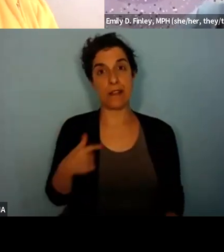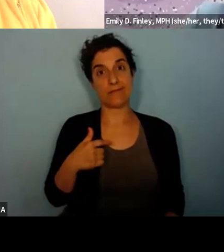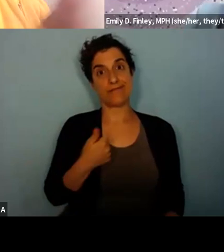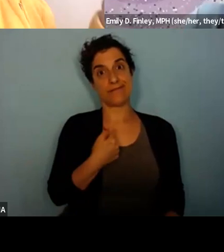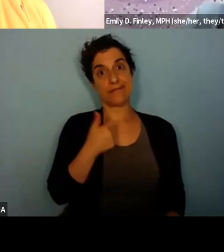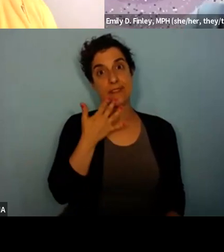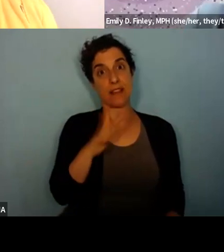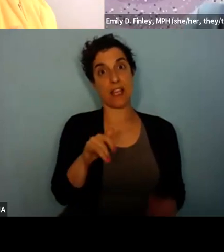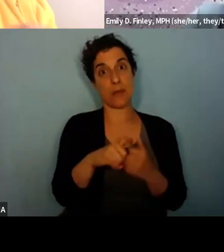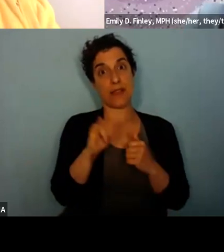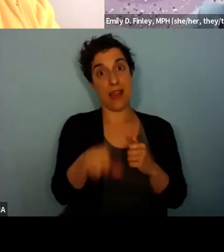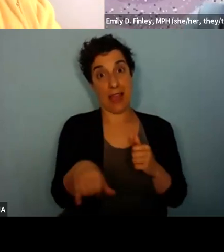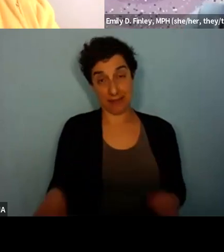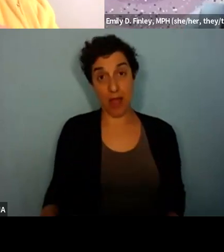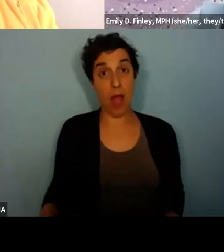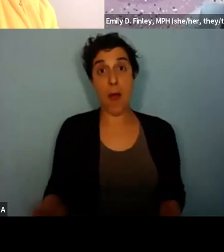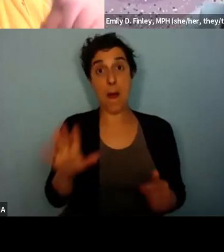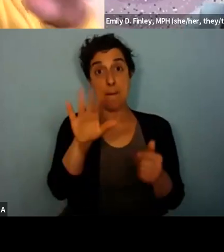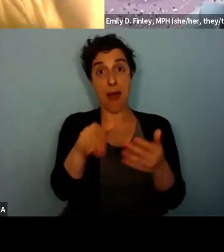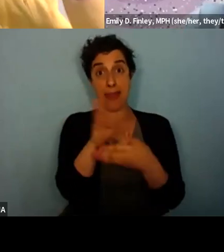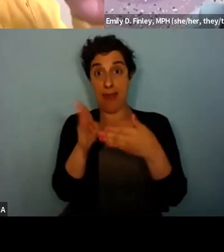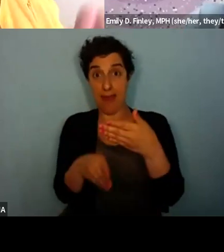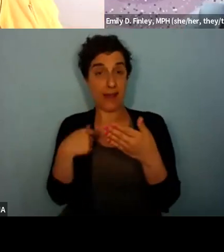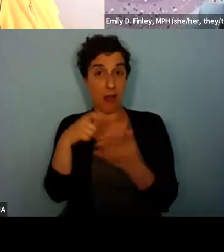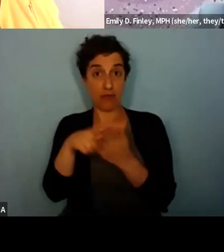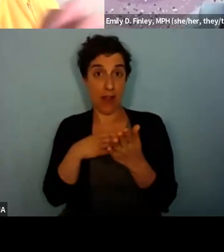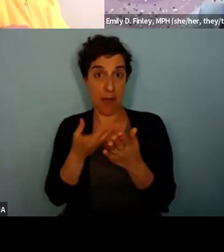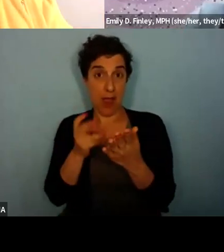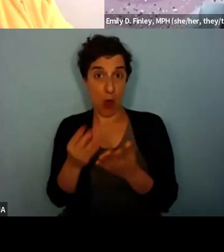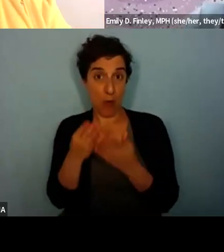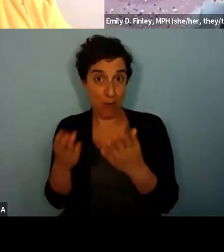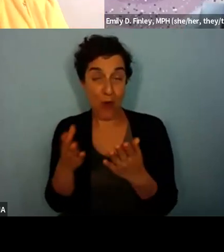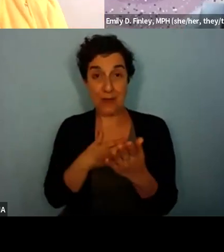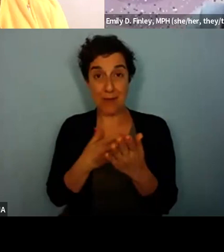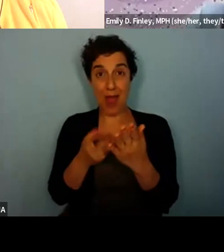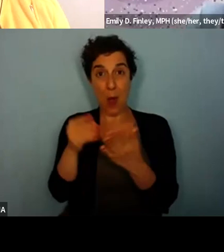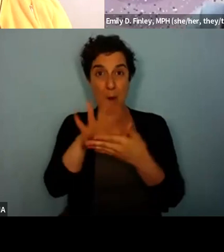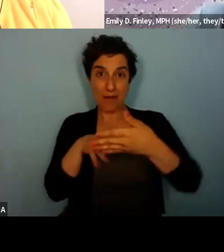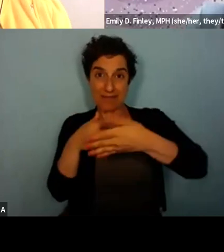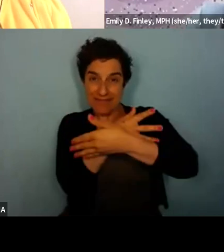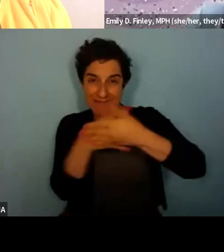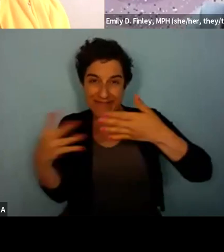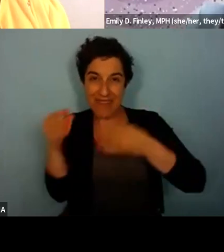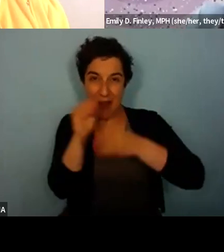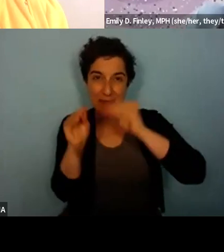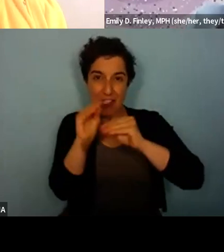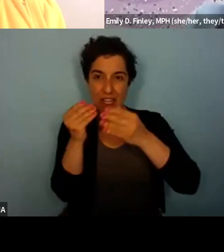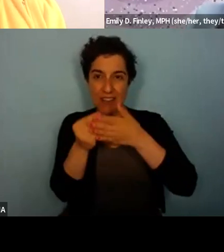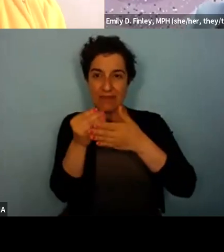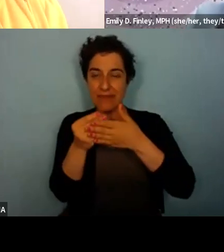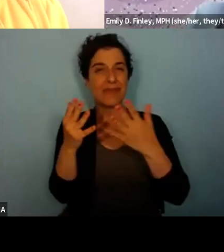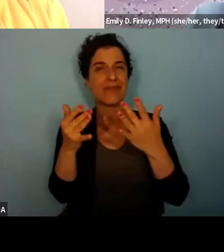in that. I mean, by the end, I was writing my own proposals. I was doing my own budgeting in my Excel sheet, doing the, what do you call it? The